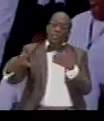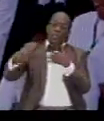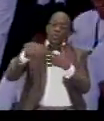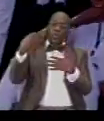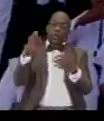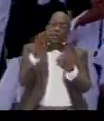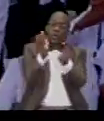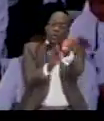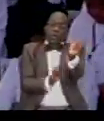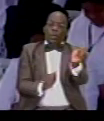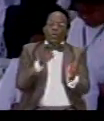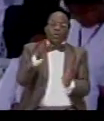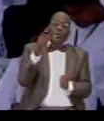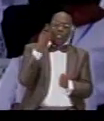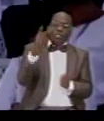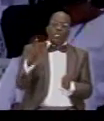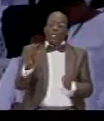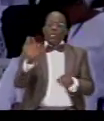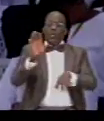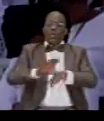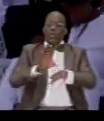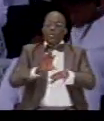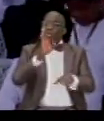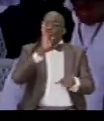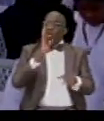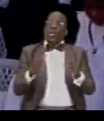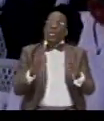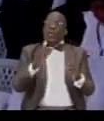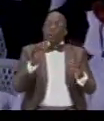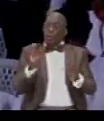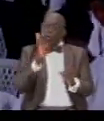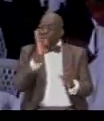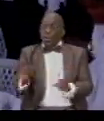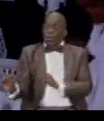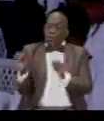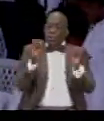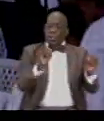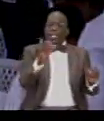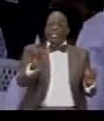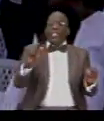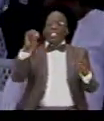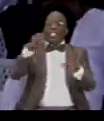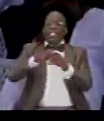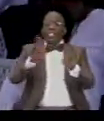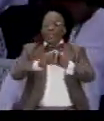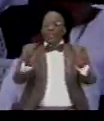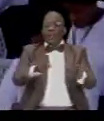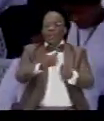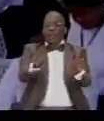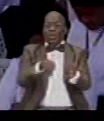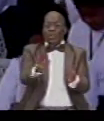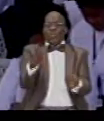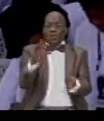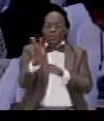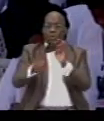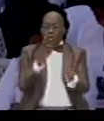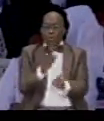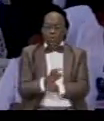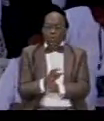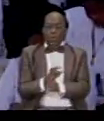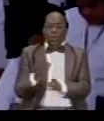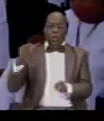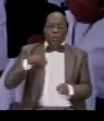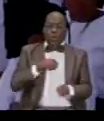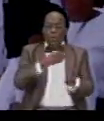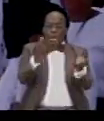have seen and heard of churches being planted in many places, many nations of the world. That's the impact we're talking about. We want